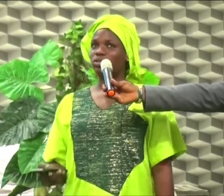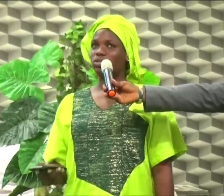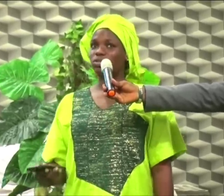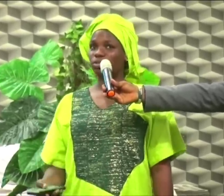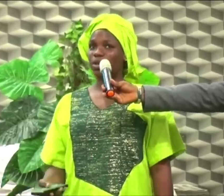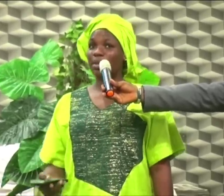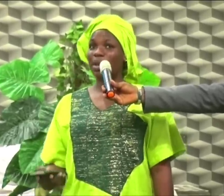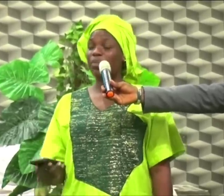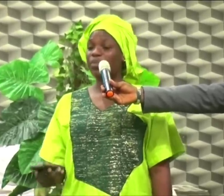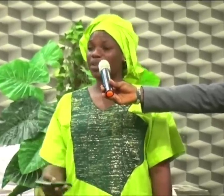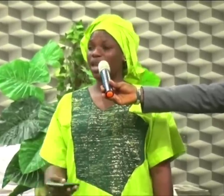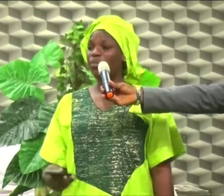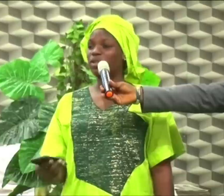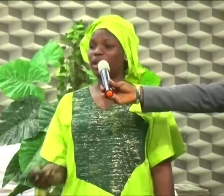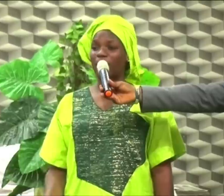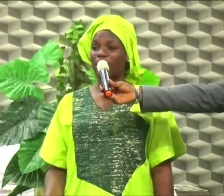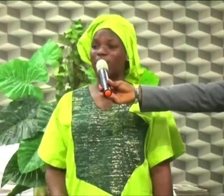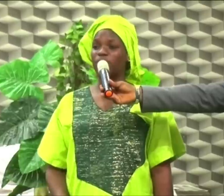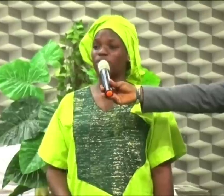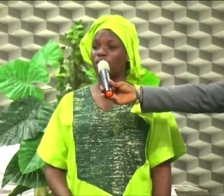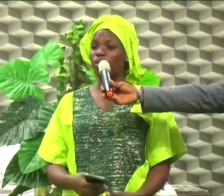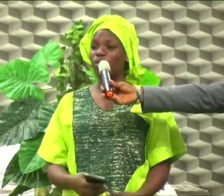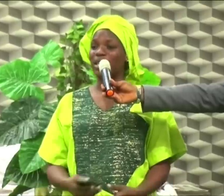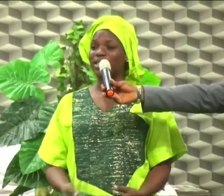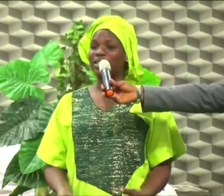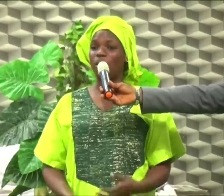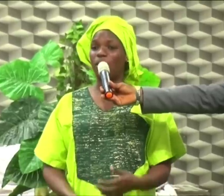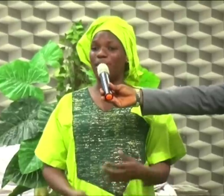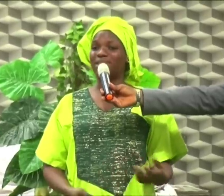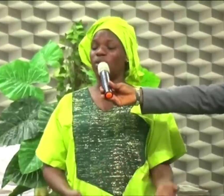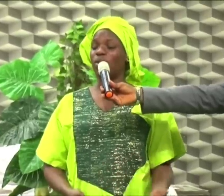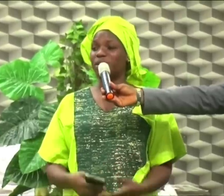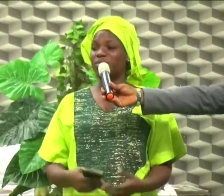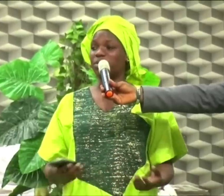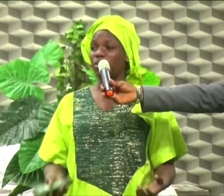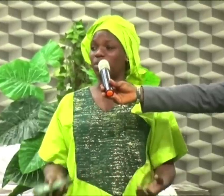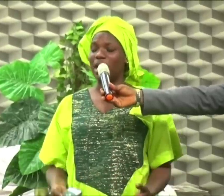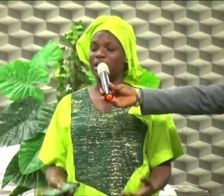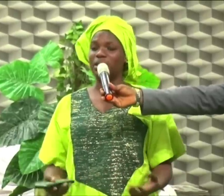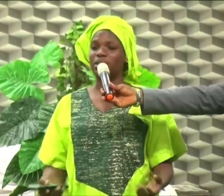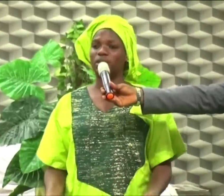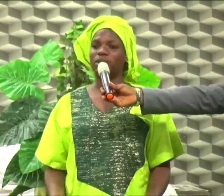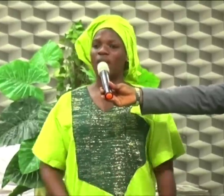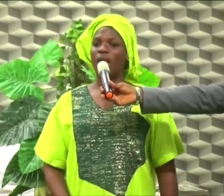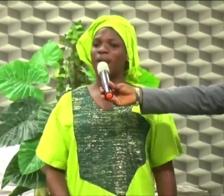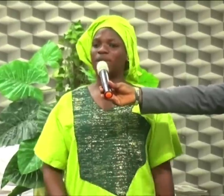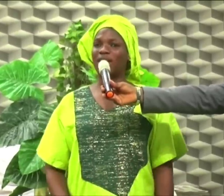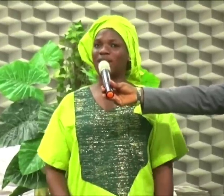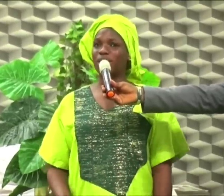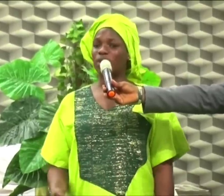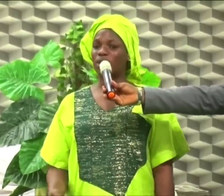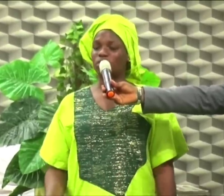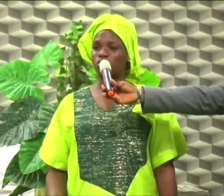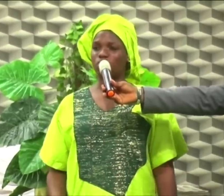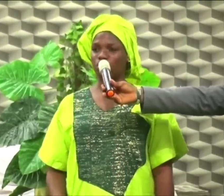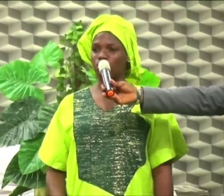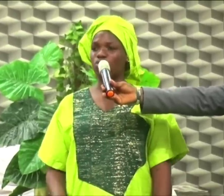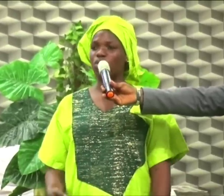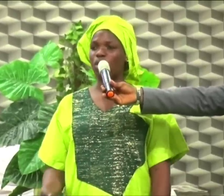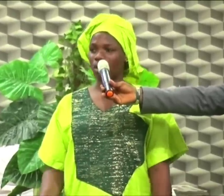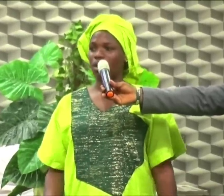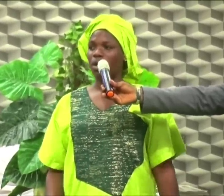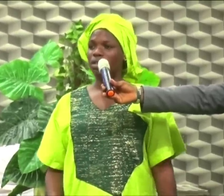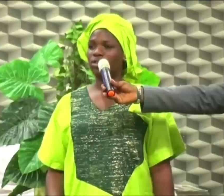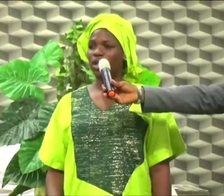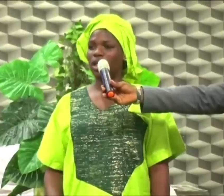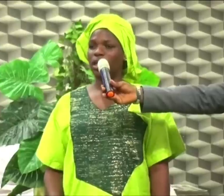June April lo ye kin gba passport yen oni ko ready pa won match gan won ti return won gba kini ko kini ko but o sha di May 22 mo tun lo ni